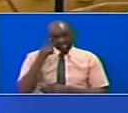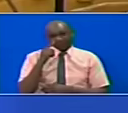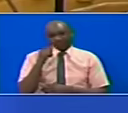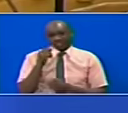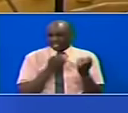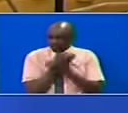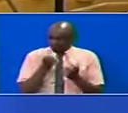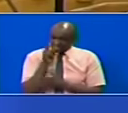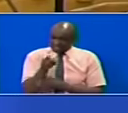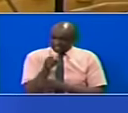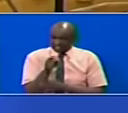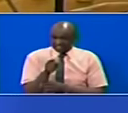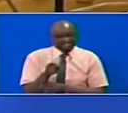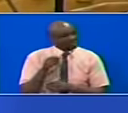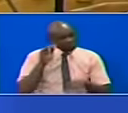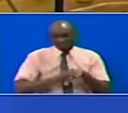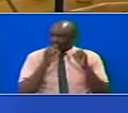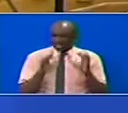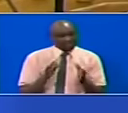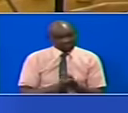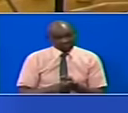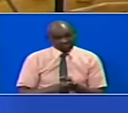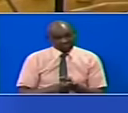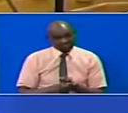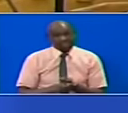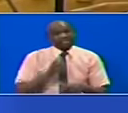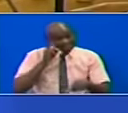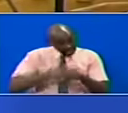the question is looking very untidy. And the sooner parliamentarians can get